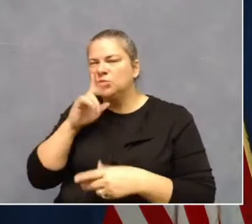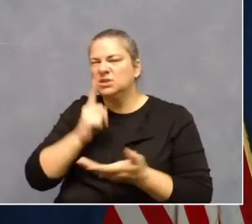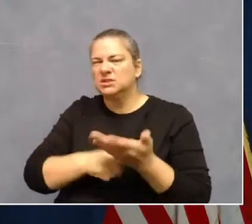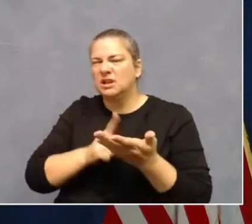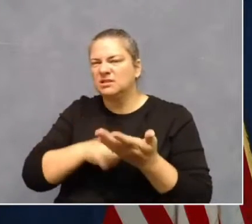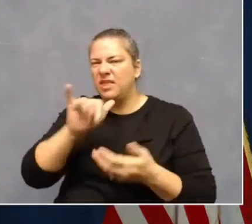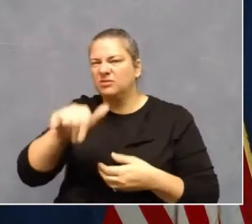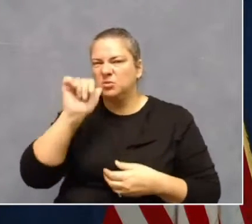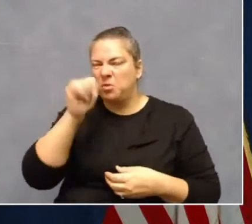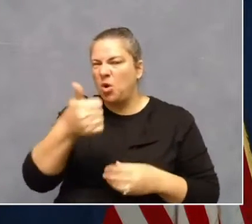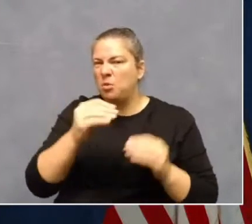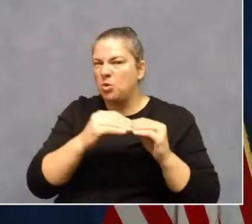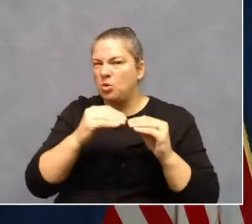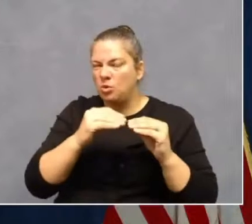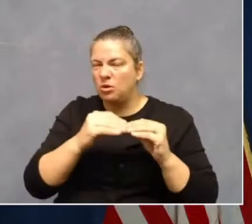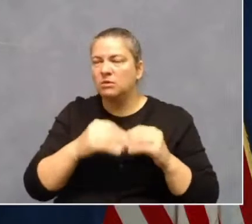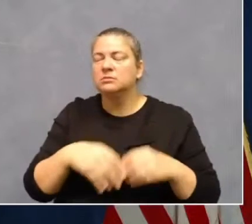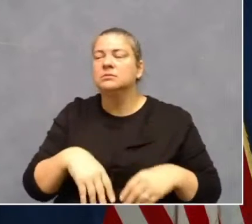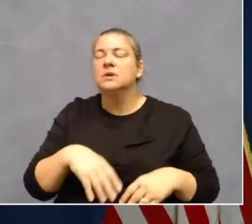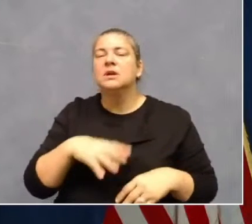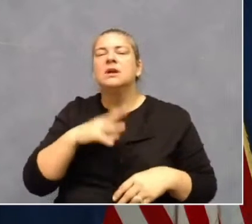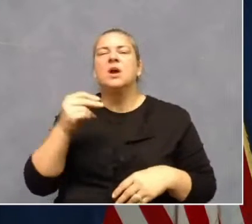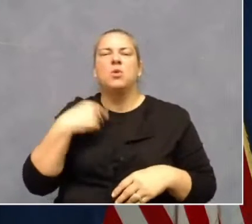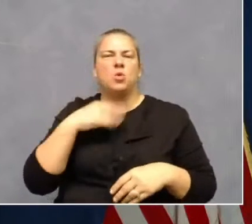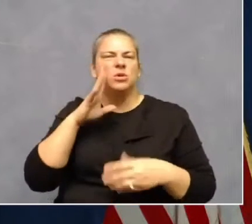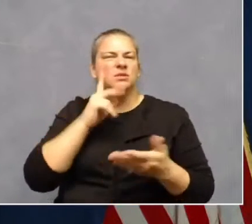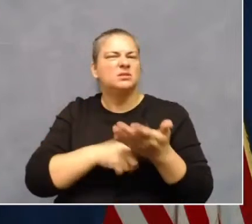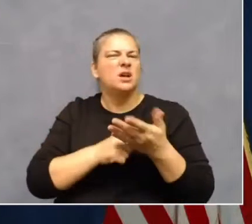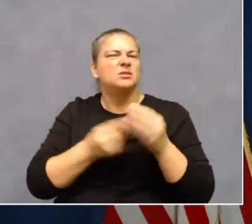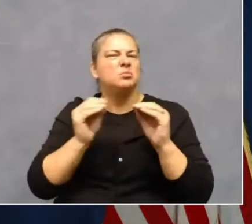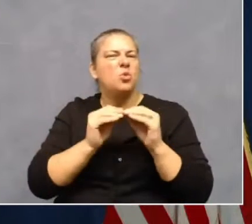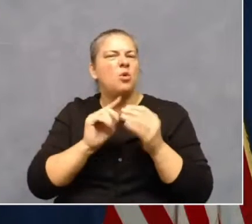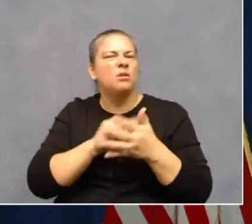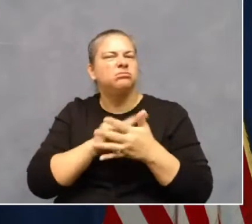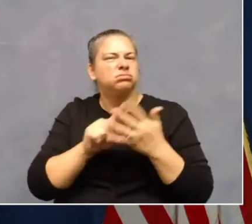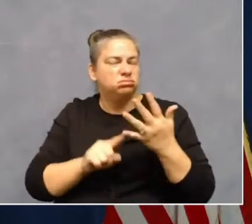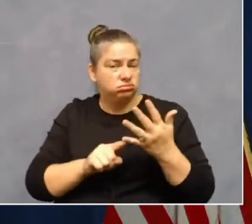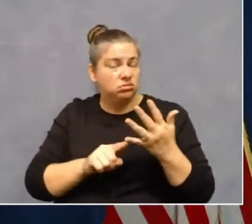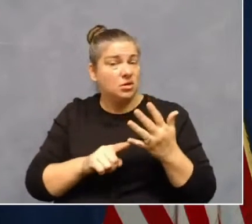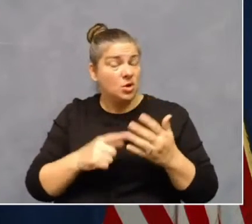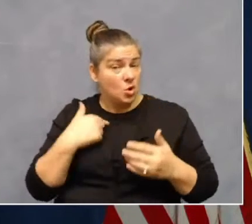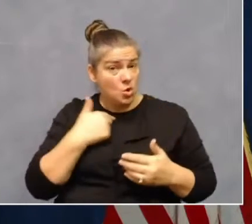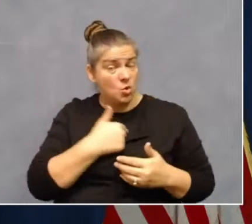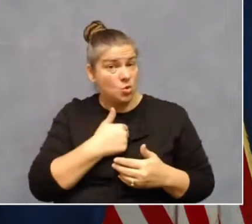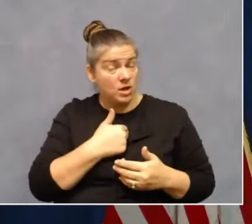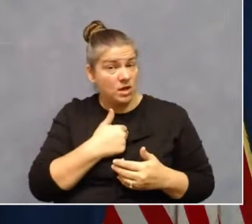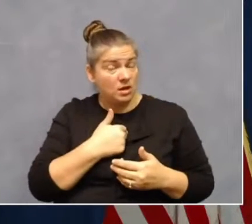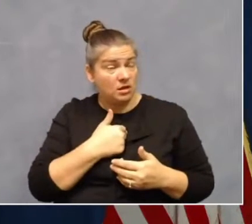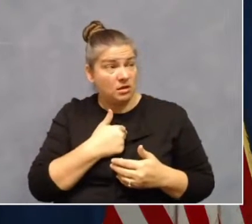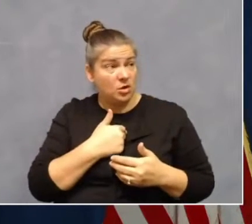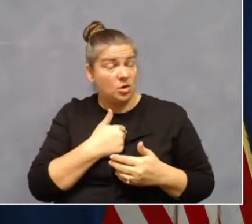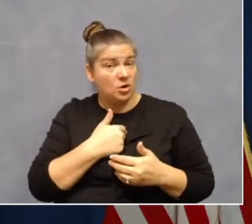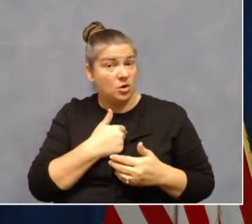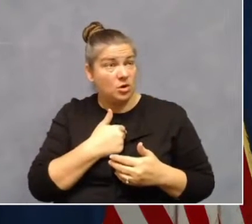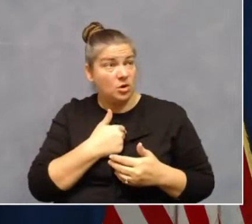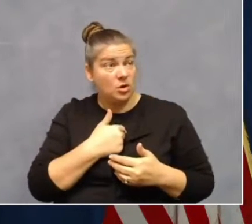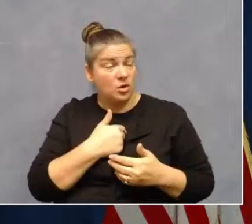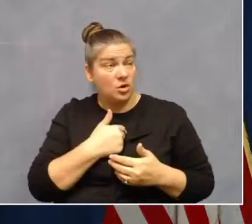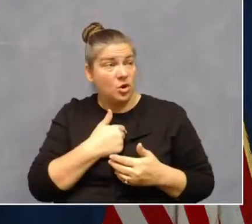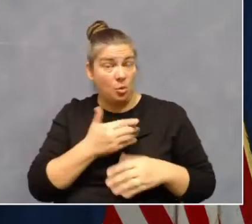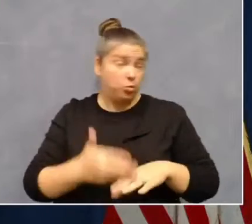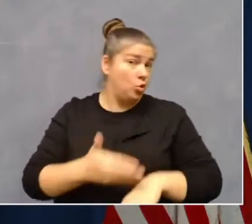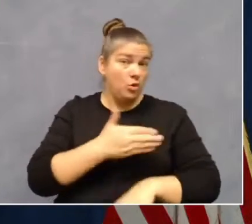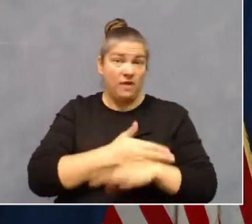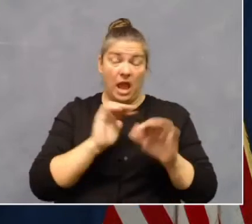tomorrow, along with where other things are. What we see is we're getting better and better at dealing with them once they occur, but the spread is